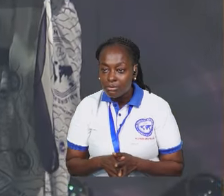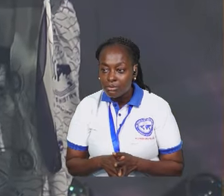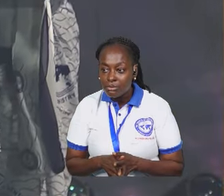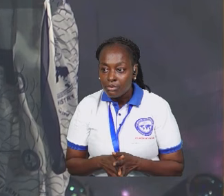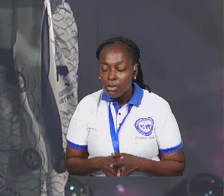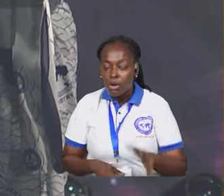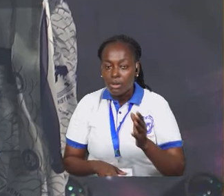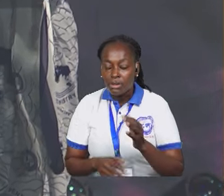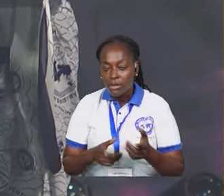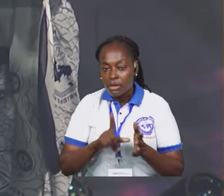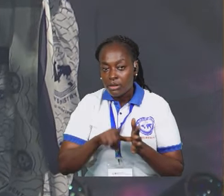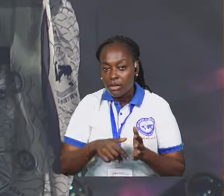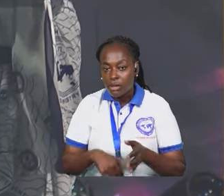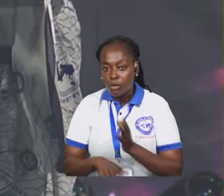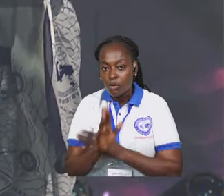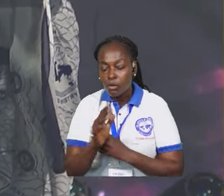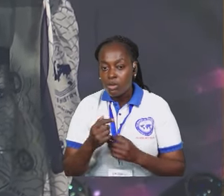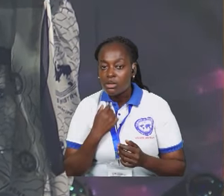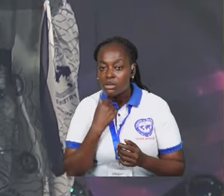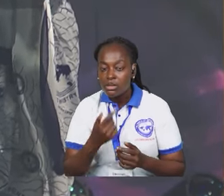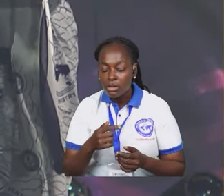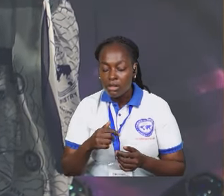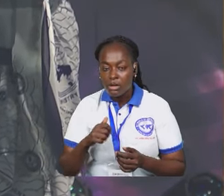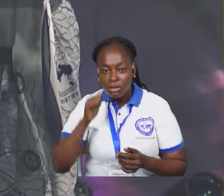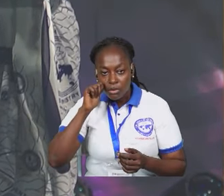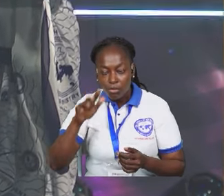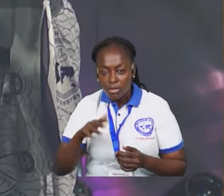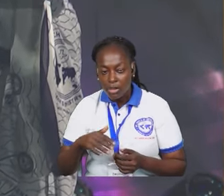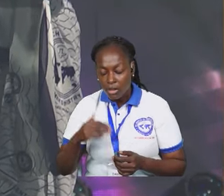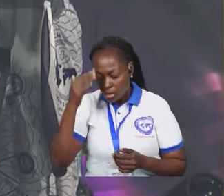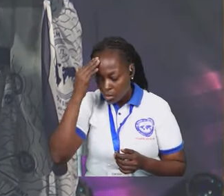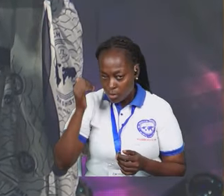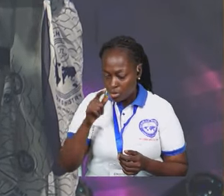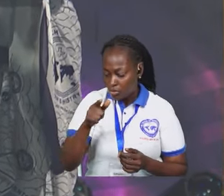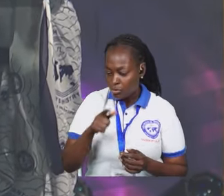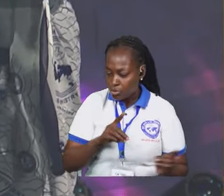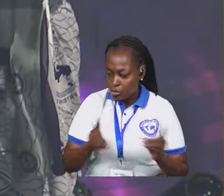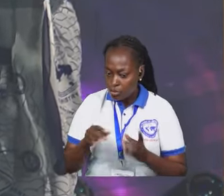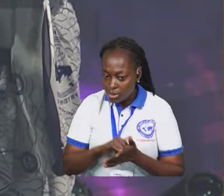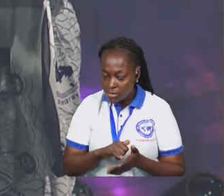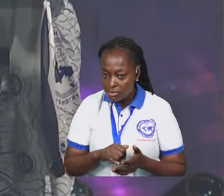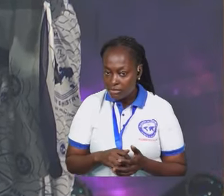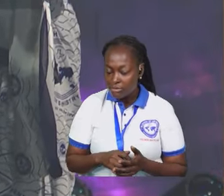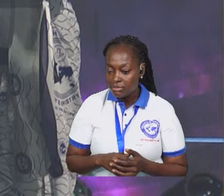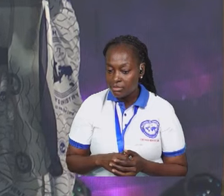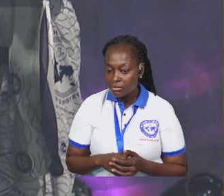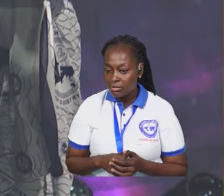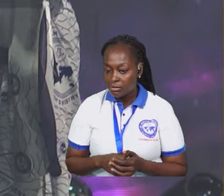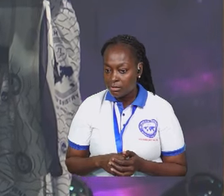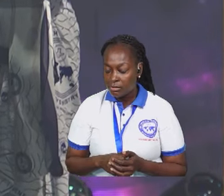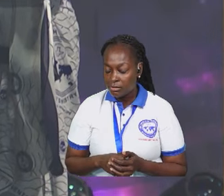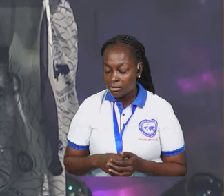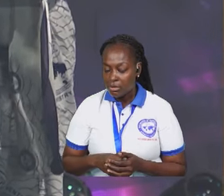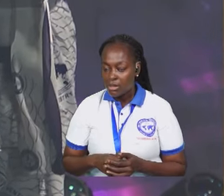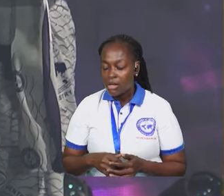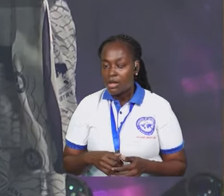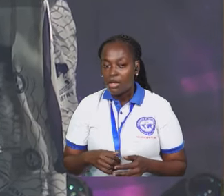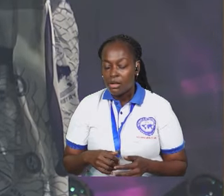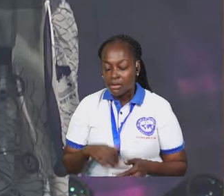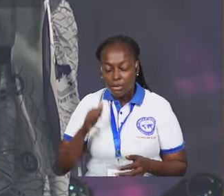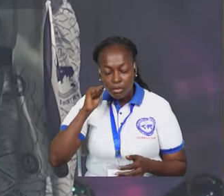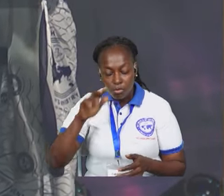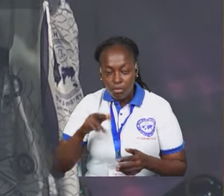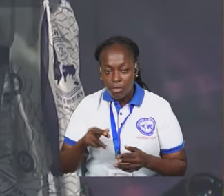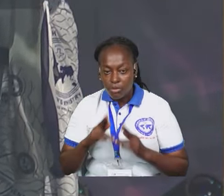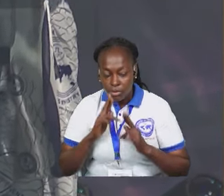Na ɔbea ne se Owono na odada me na